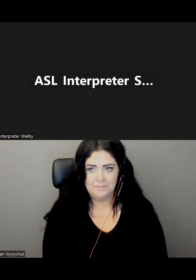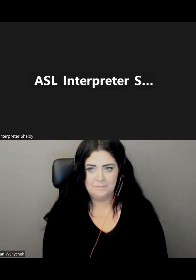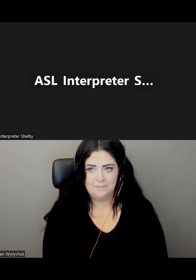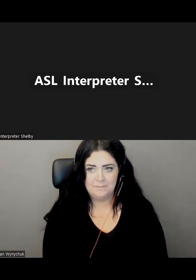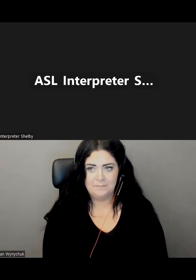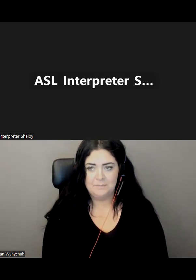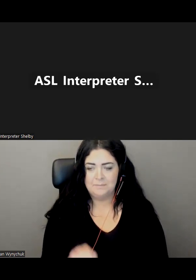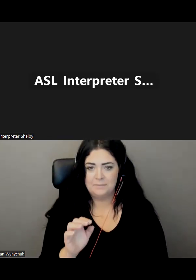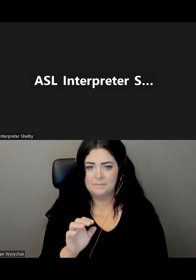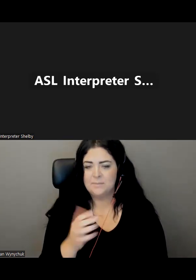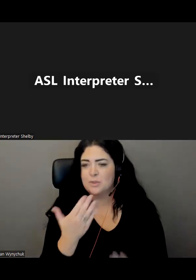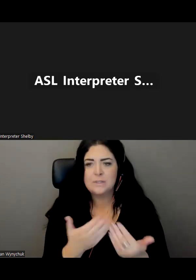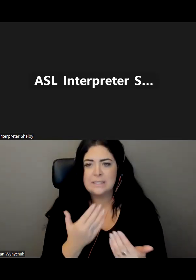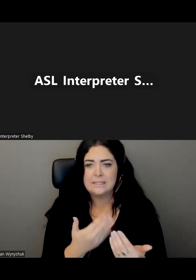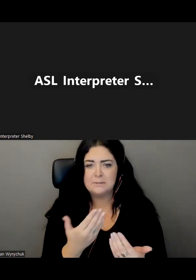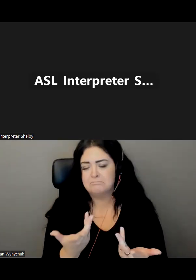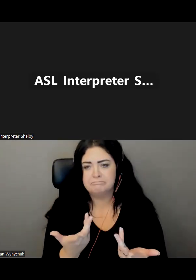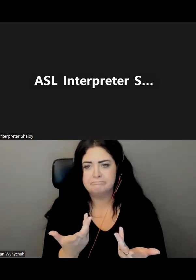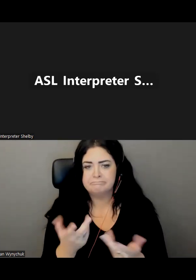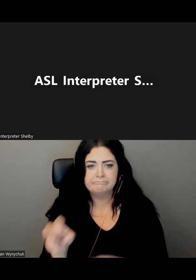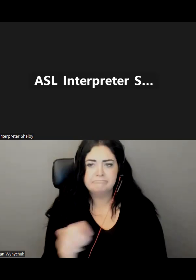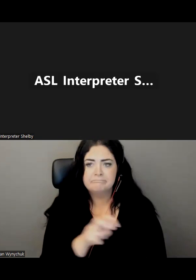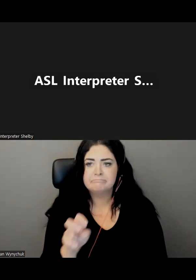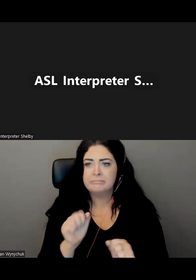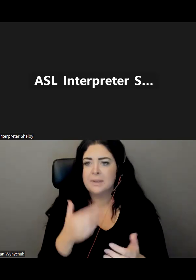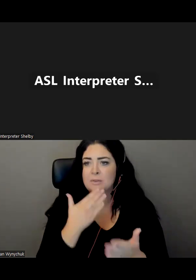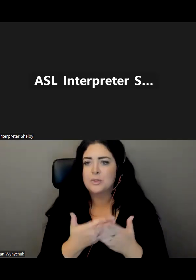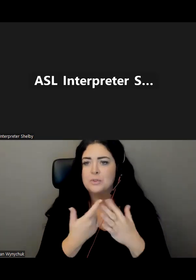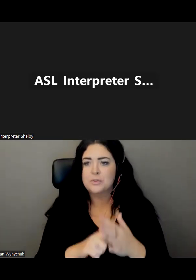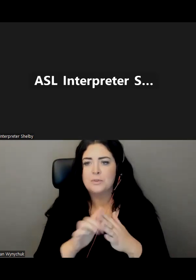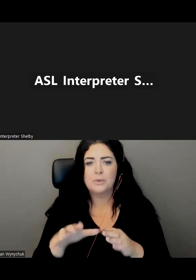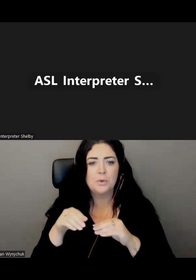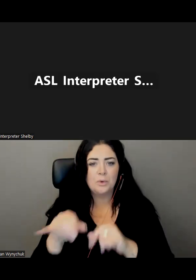accessible. And it's just a really great way to get started.